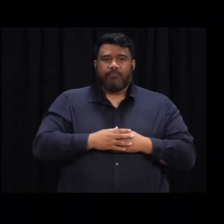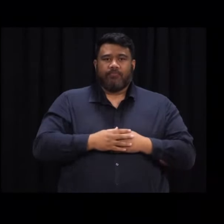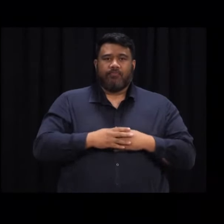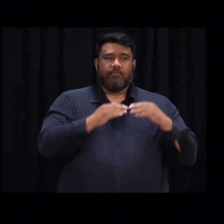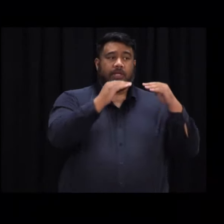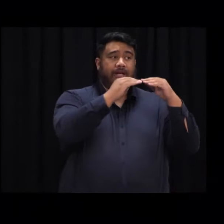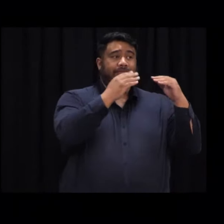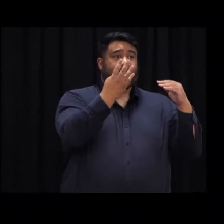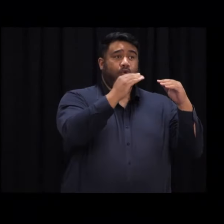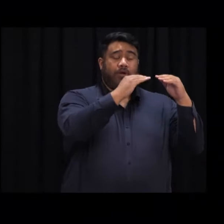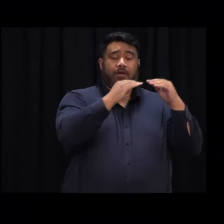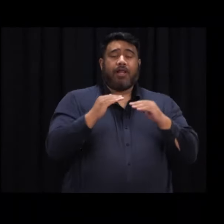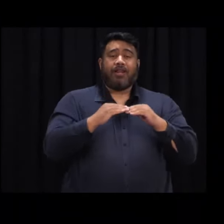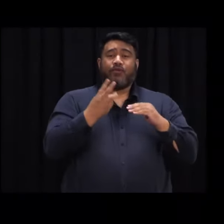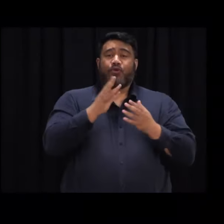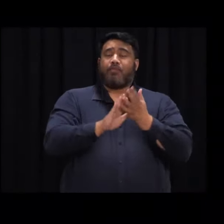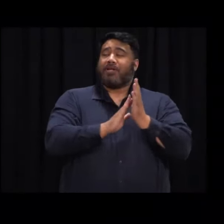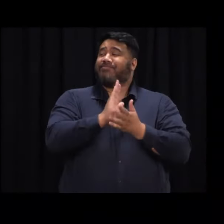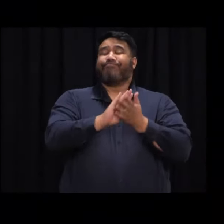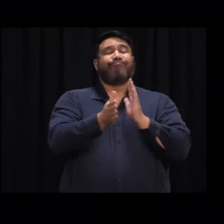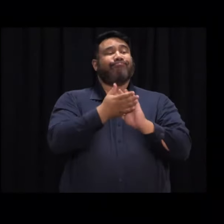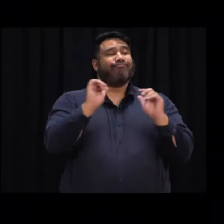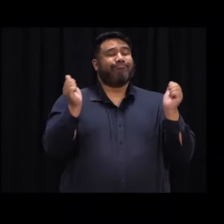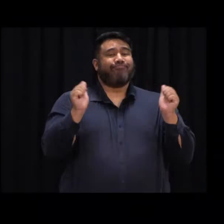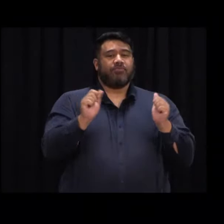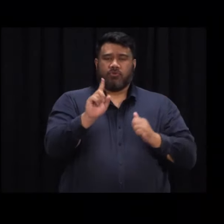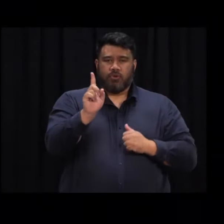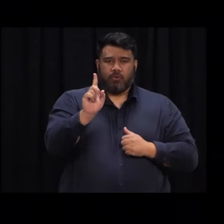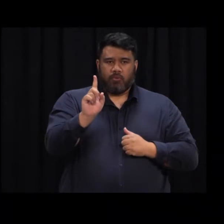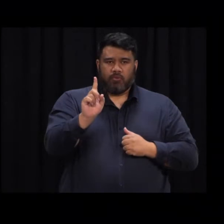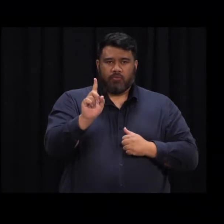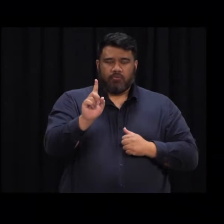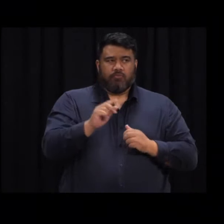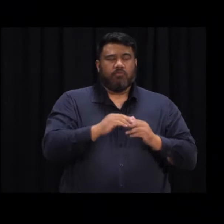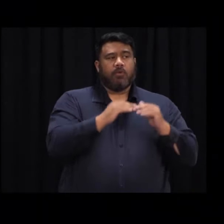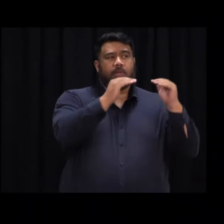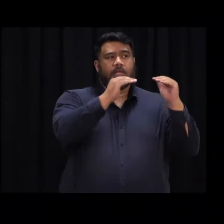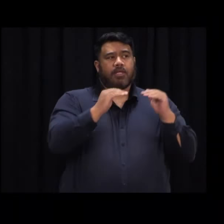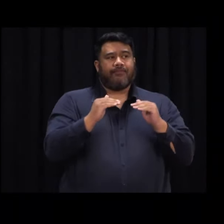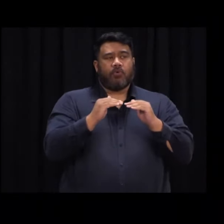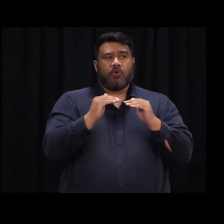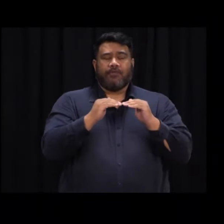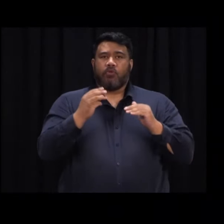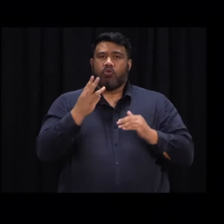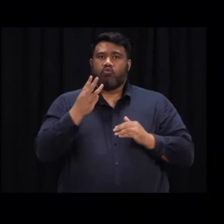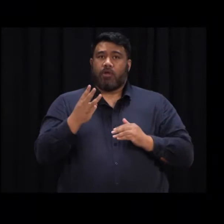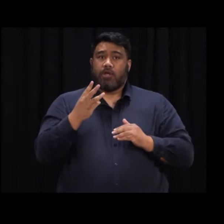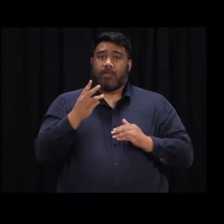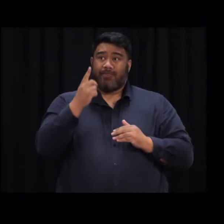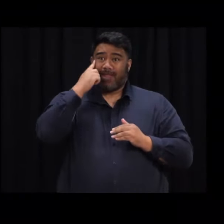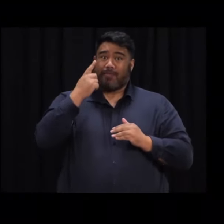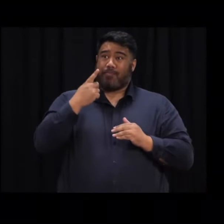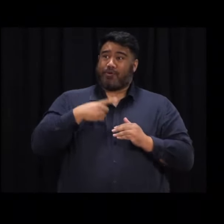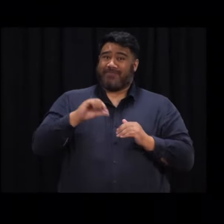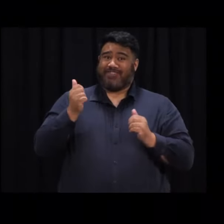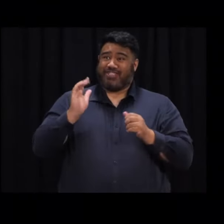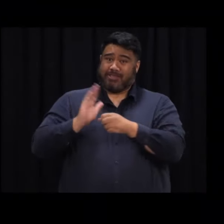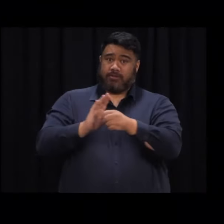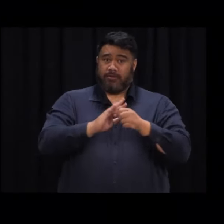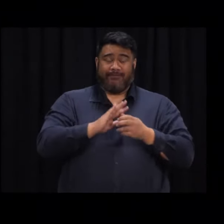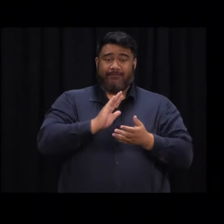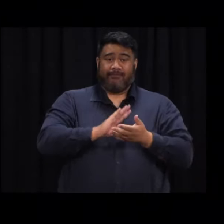the job is done, but nor are we moving because we don't think we can achieve the goal of stamping out COVID-19. We are moving because